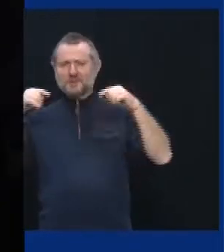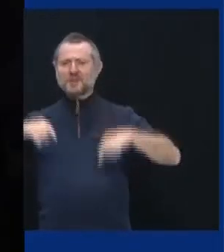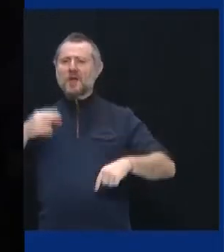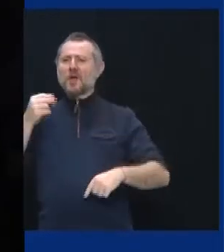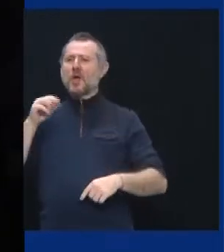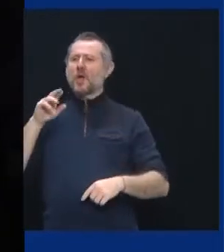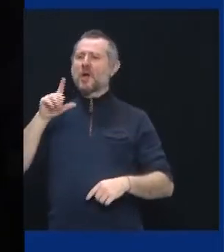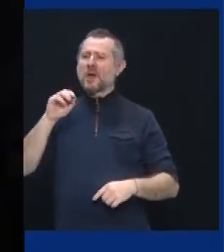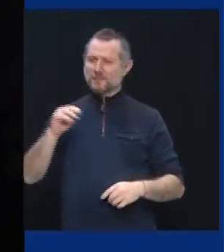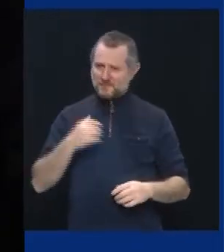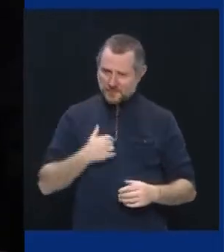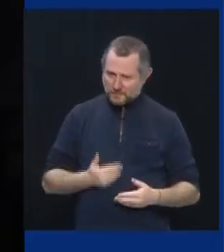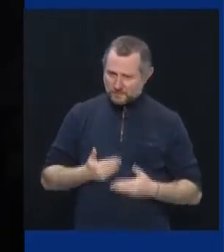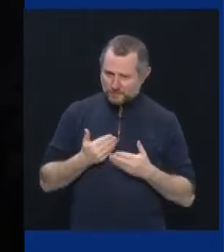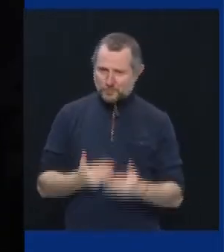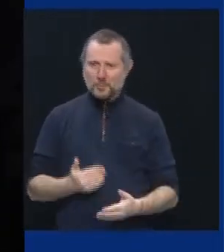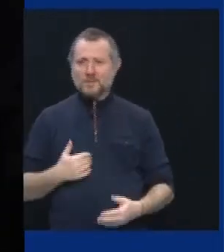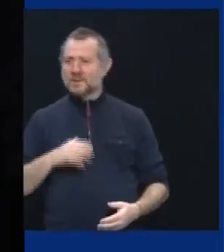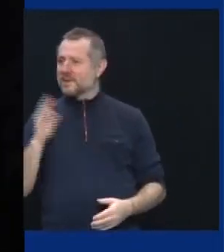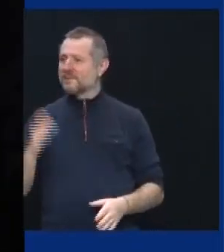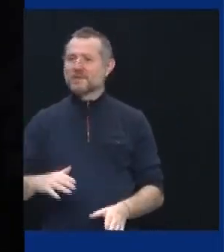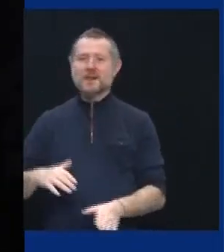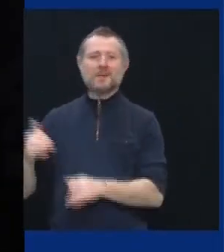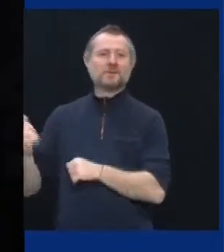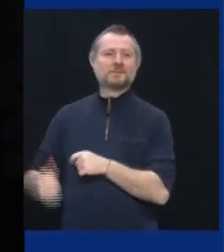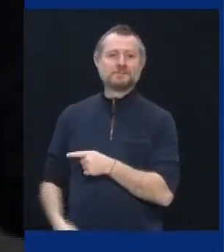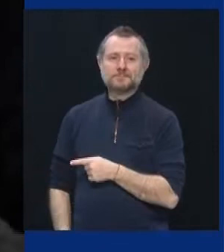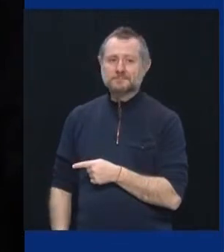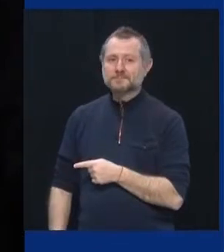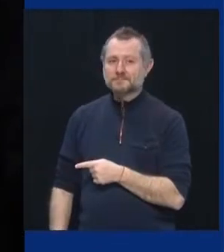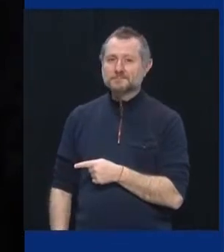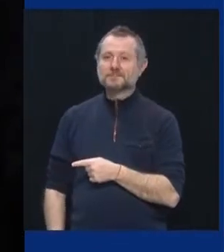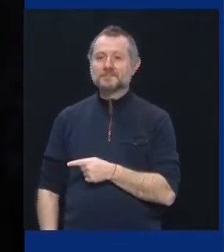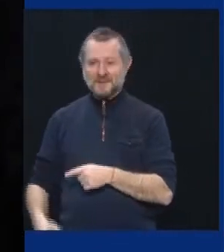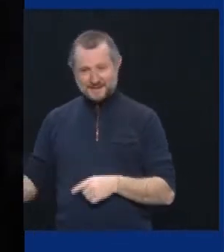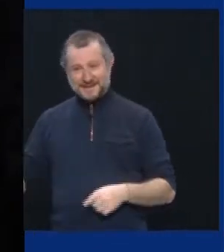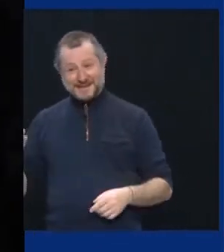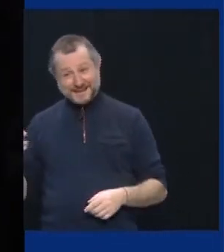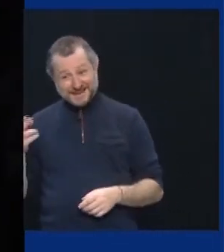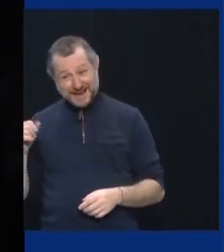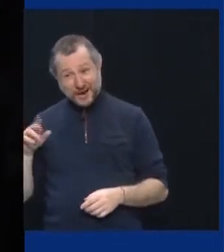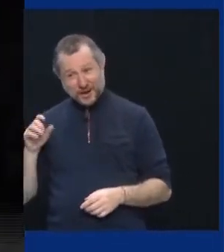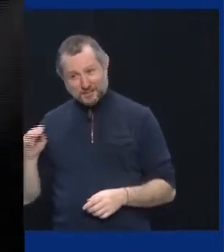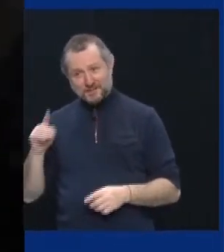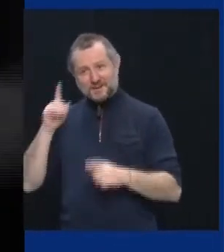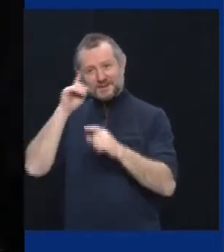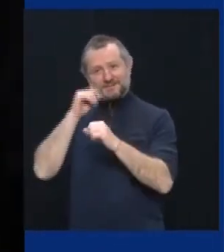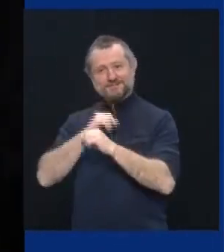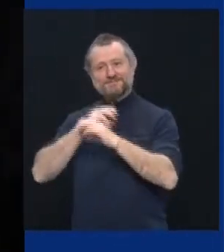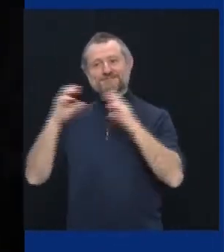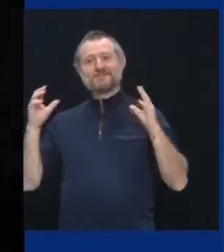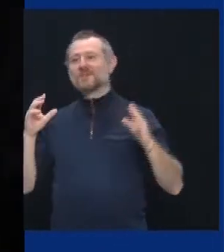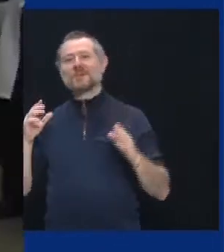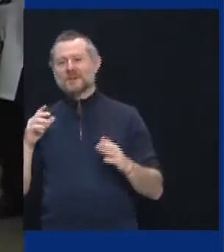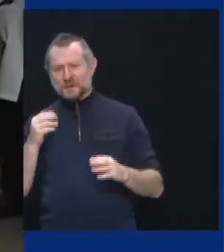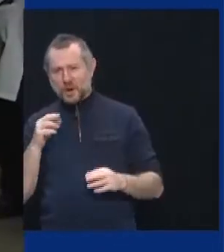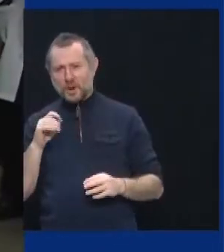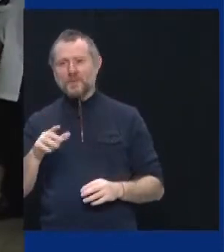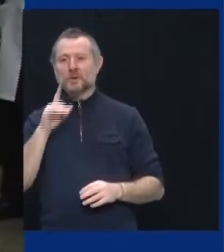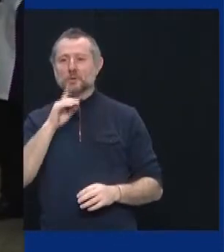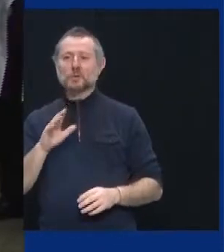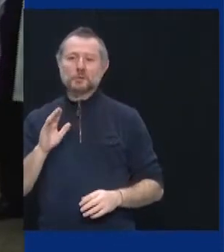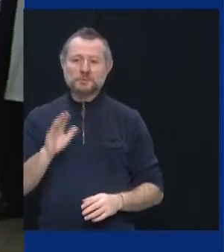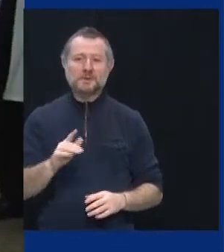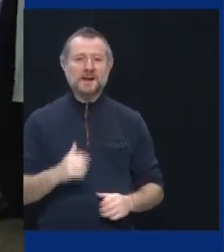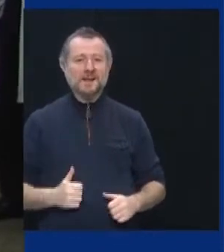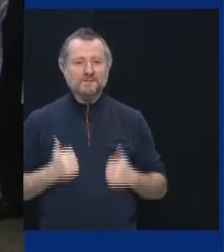never left. That's right. So when she got said, Harlem ain't no state of mind for her. That's Harlem right. is real. That's right. Born and